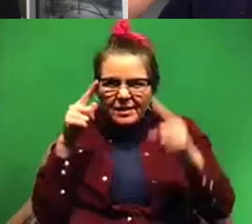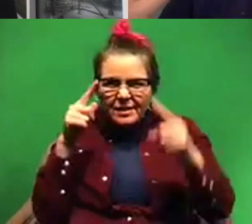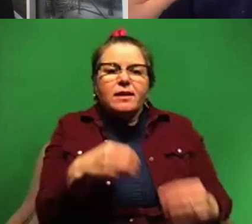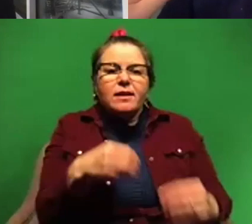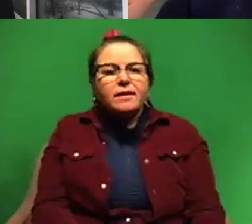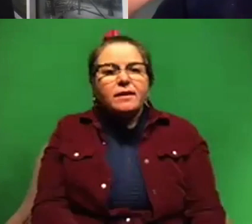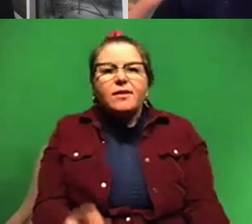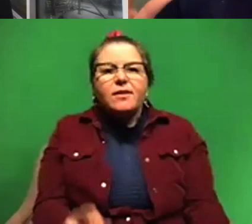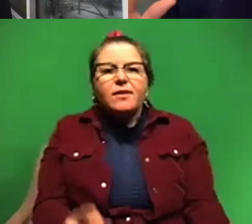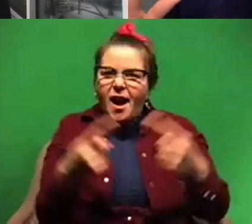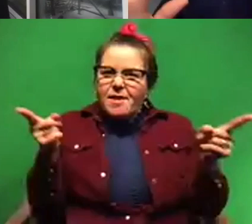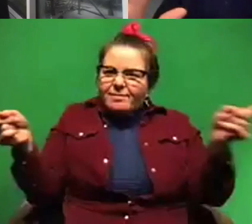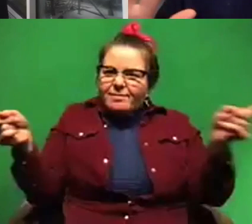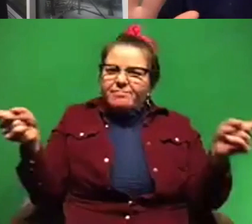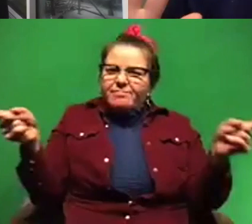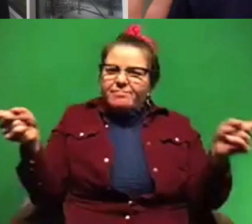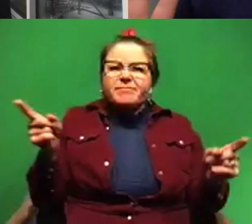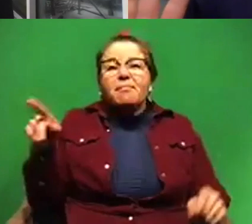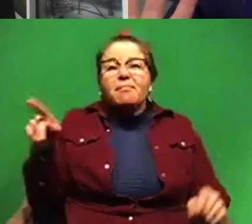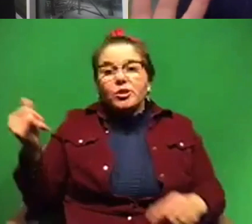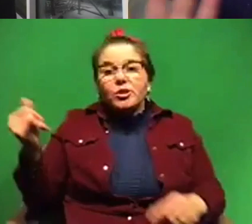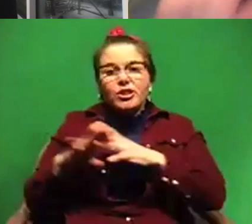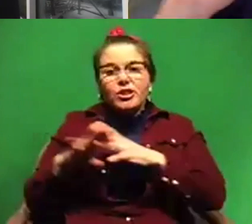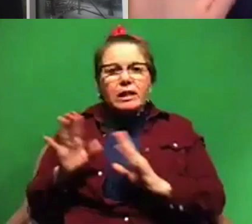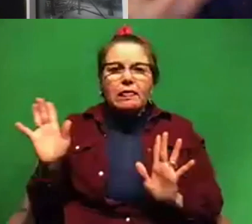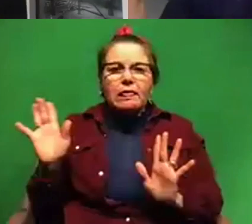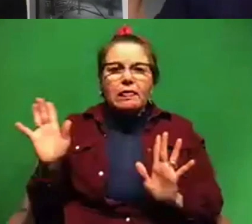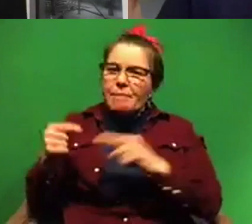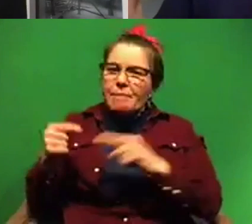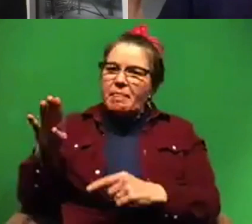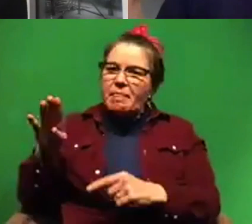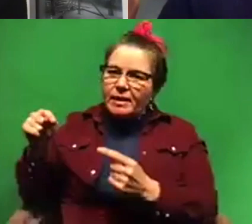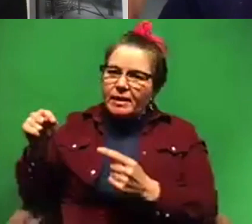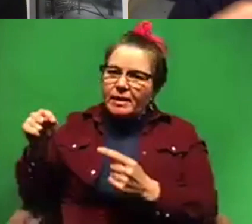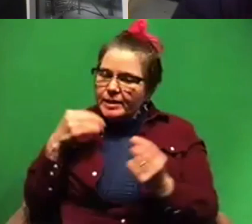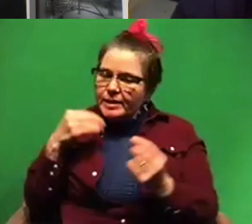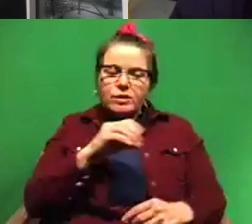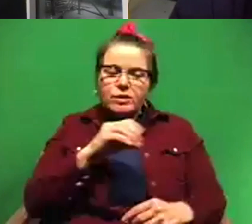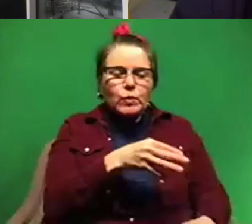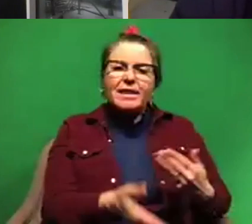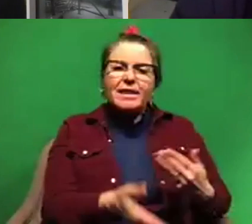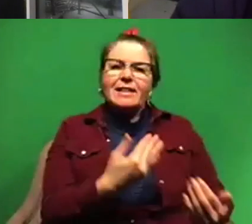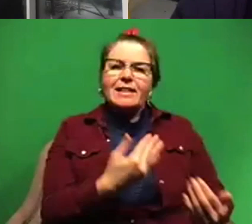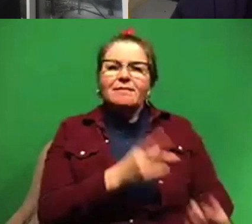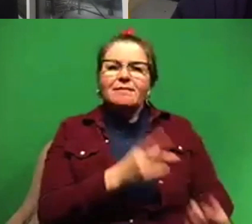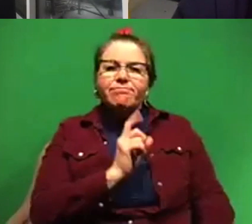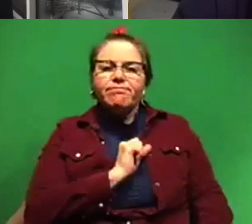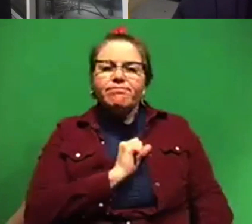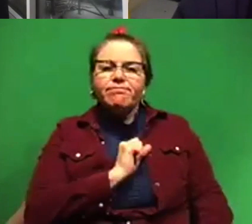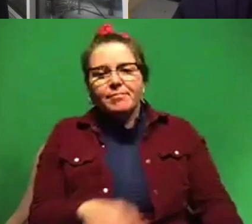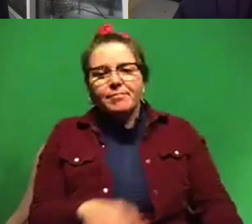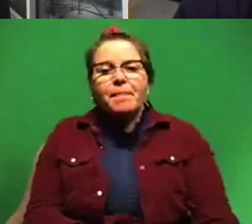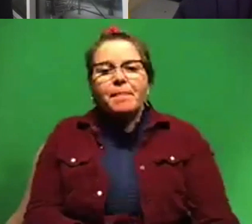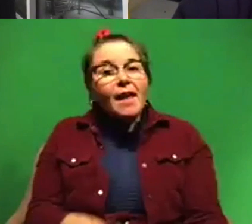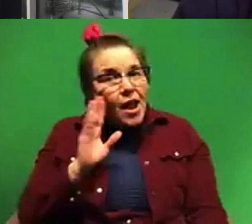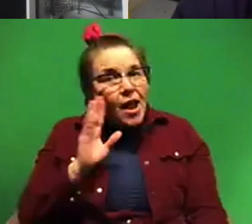ends of the spectrum, like poor Jackson shark. Real pain in the butt to eat. Squid, so easy. Couldn't be easier. Yeah. So, I know what my choice would be.